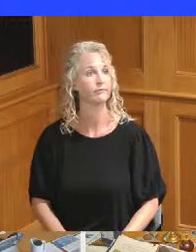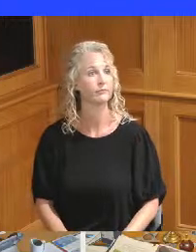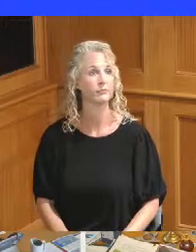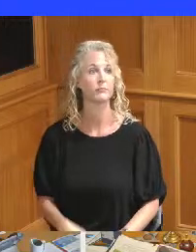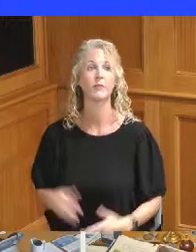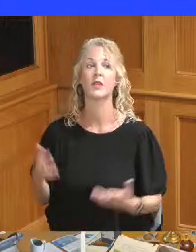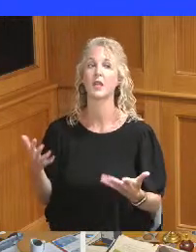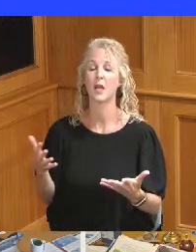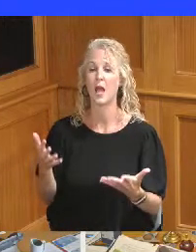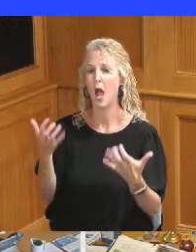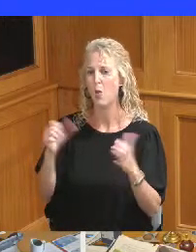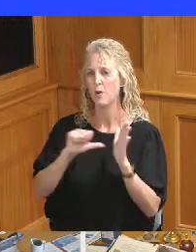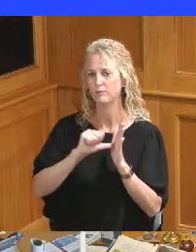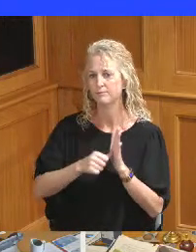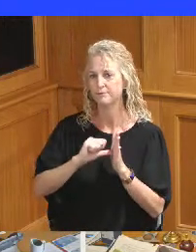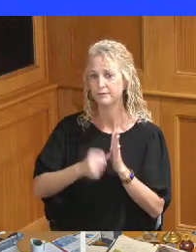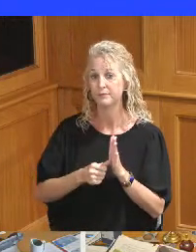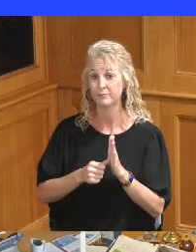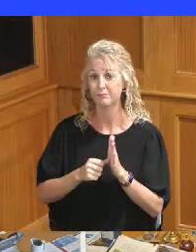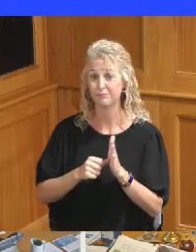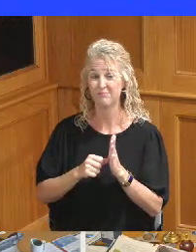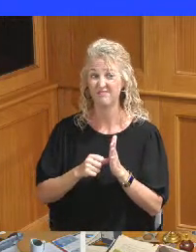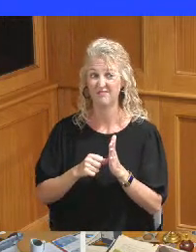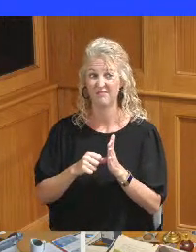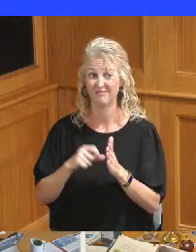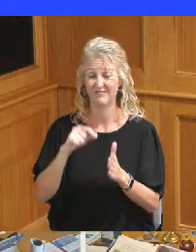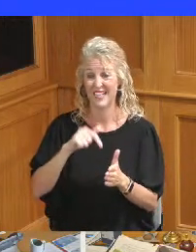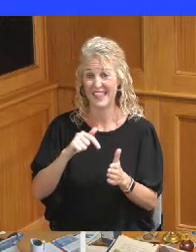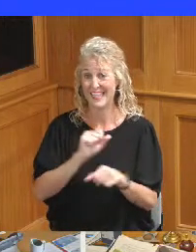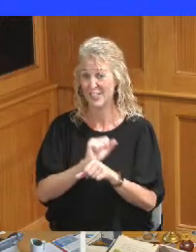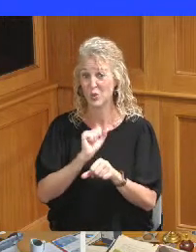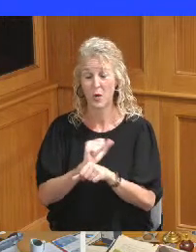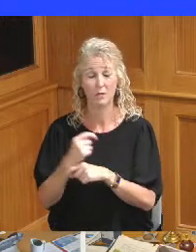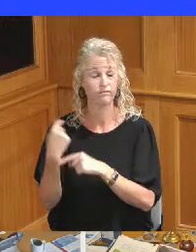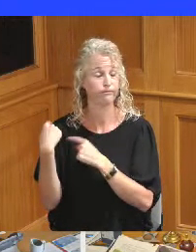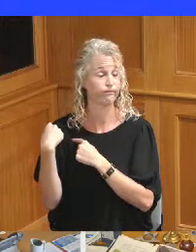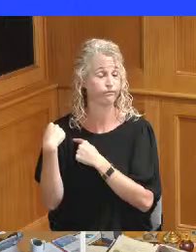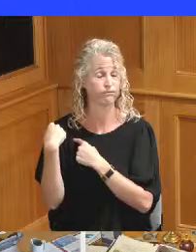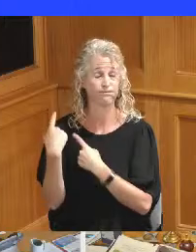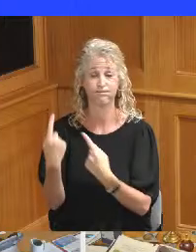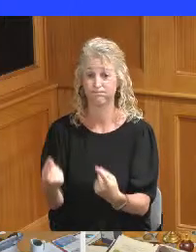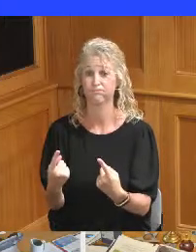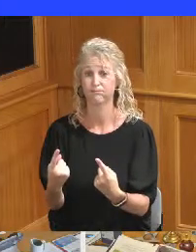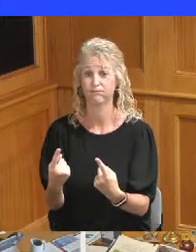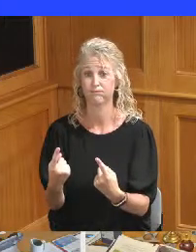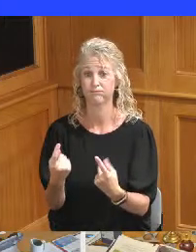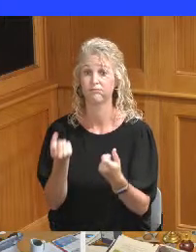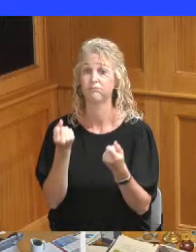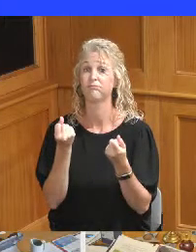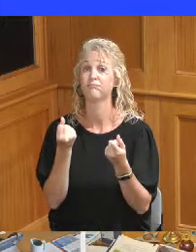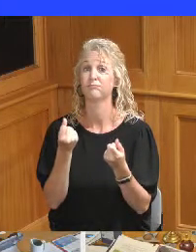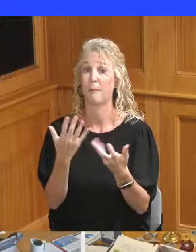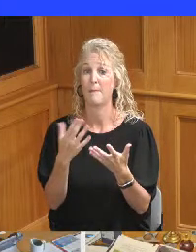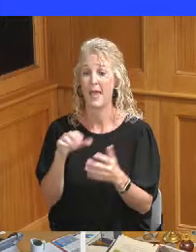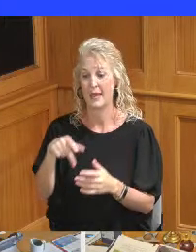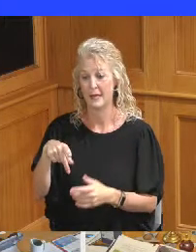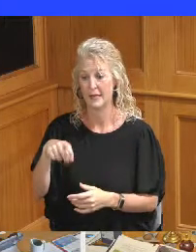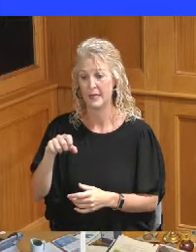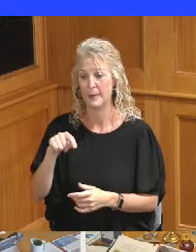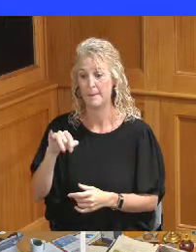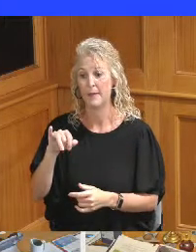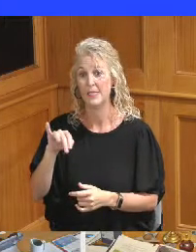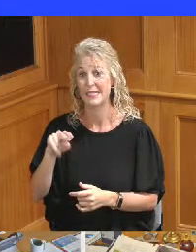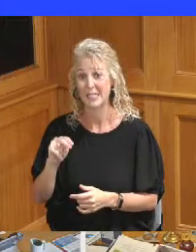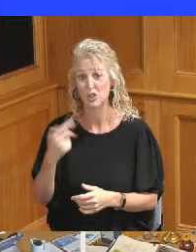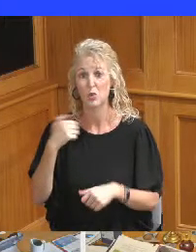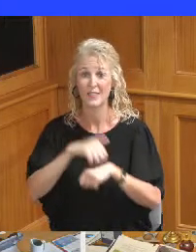And I also just want to highlight that all of this has been ongoing efforts. So this is several petitions being sent out trying to get people to sign, several